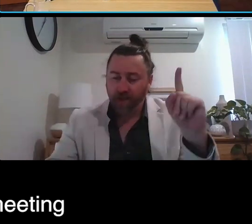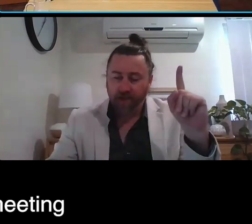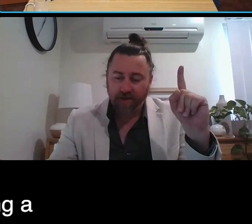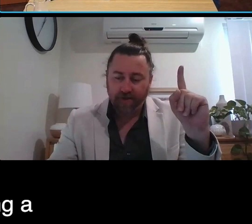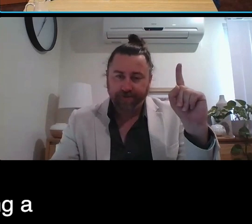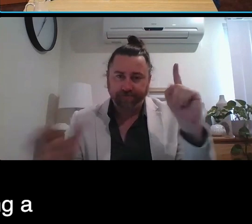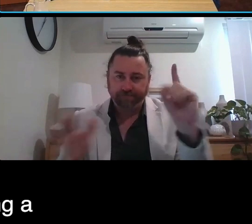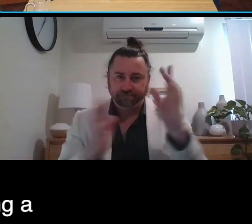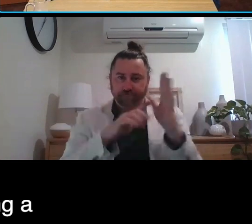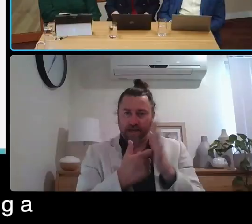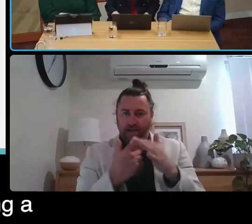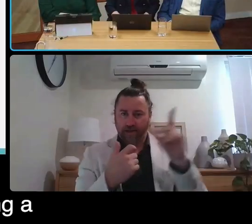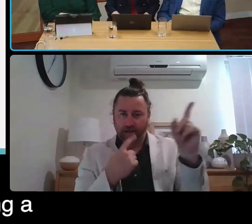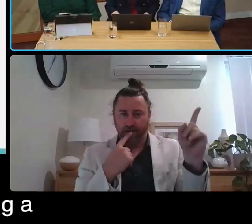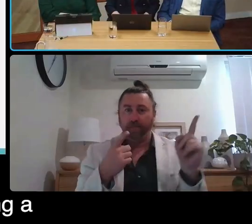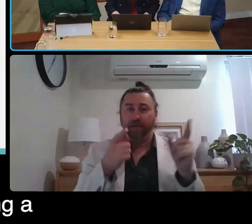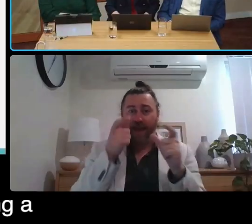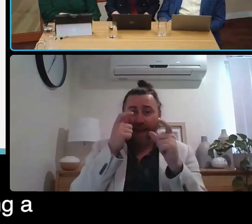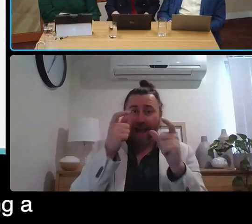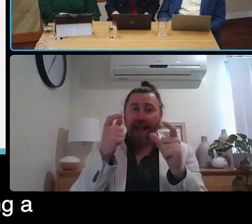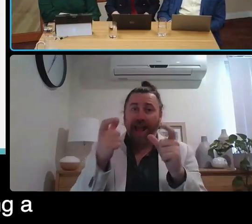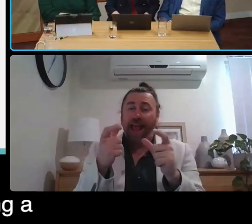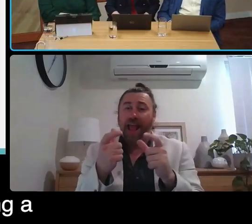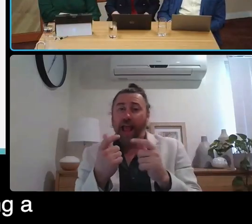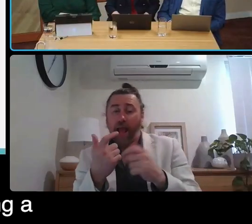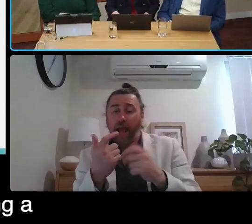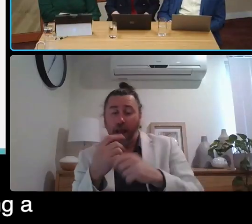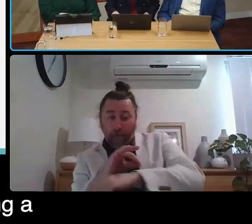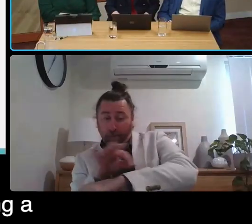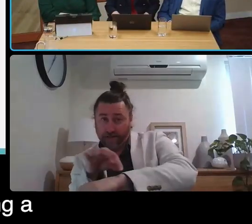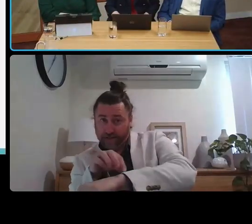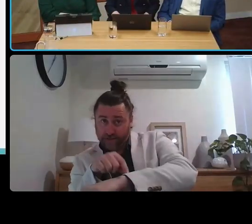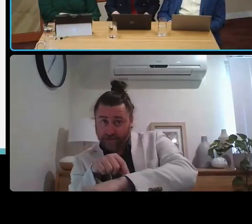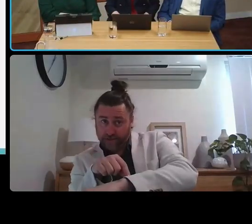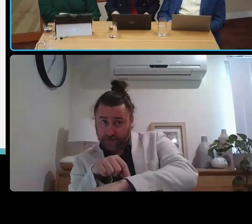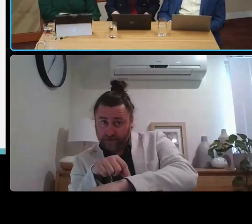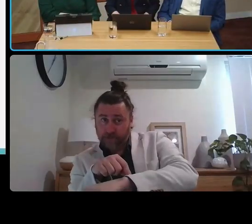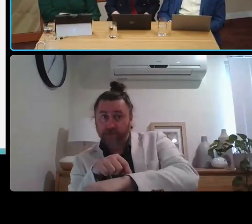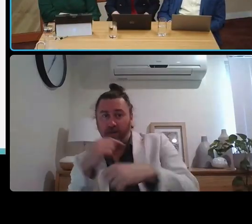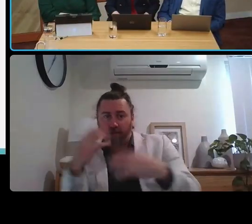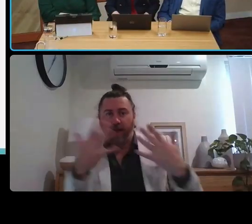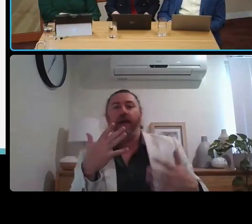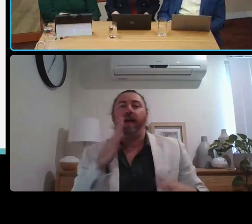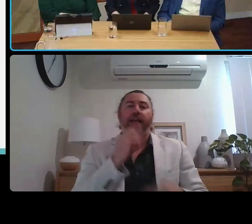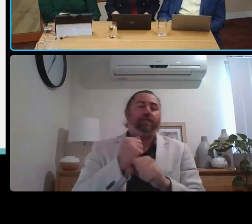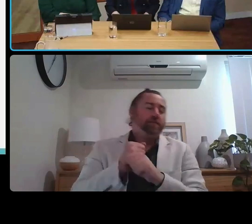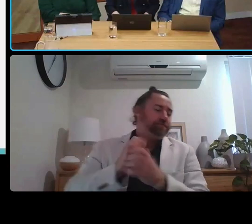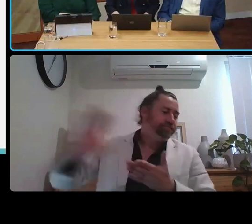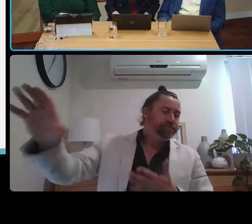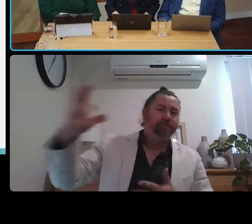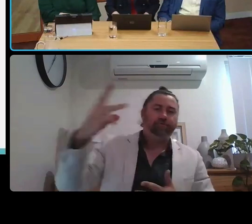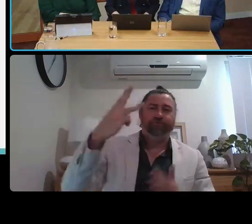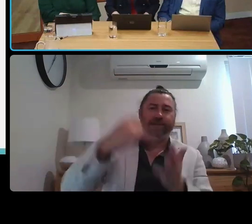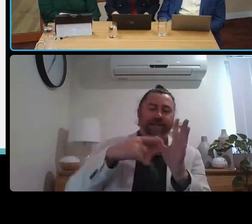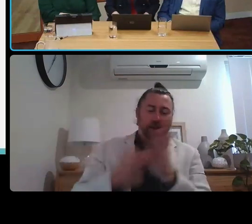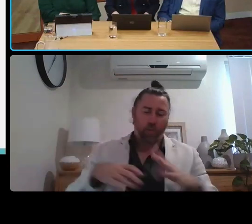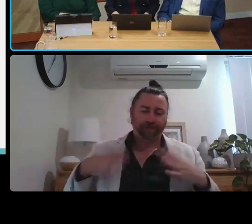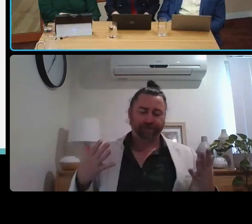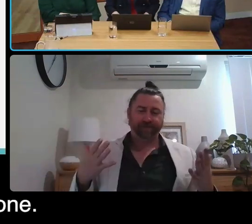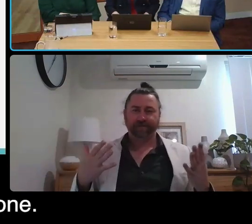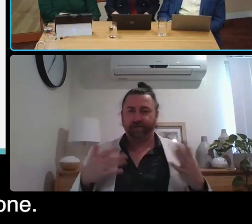minutes for meeting your targets, government must be funding a 3-star system. Mark, over to